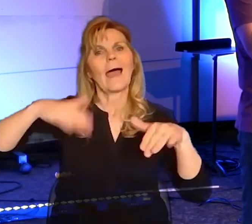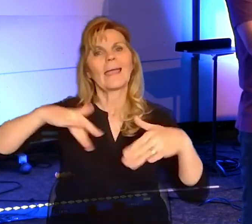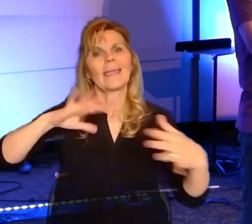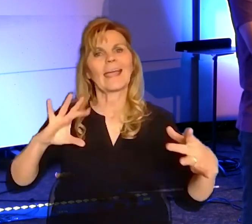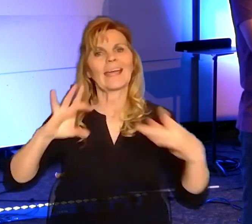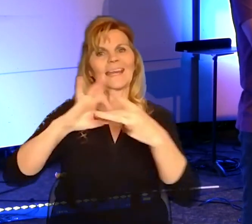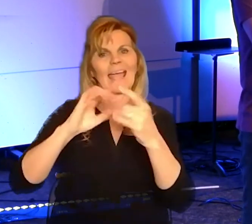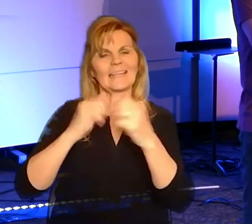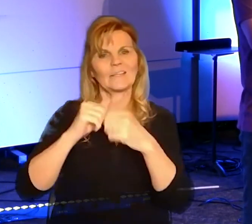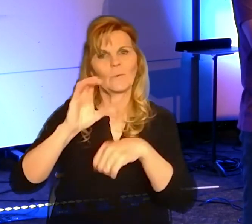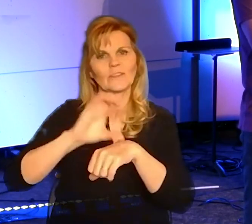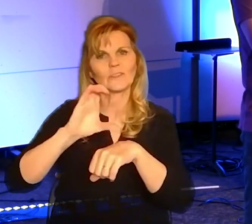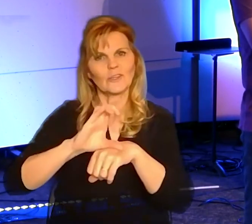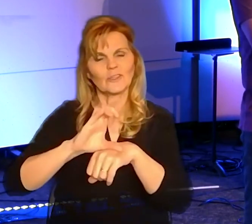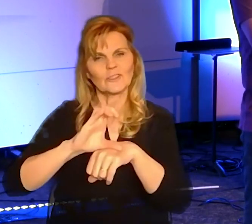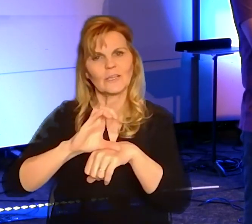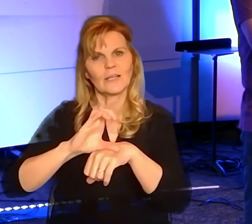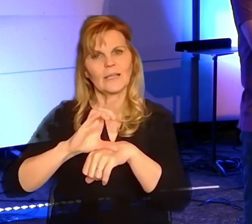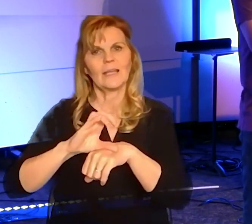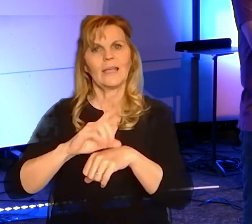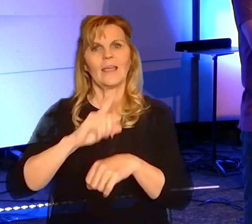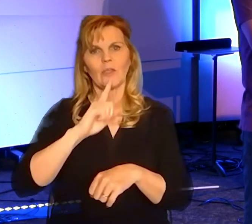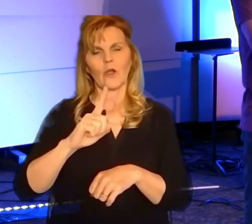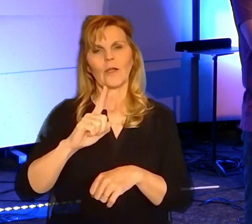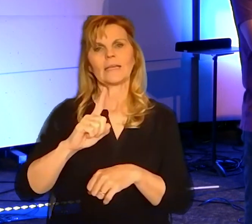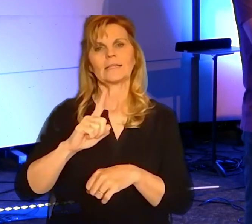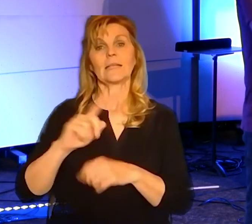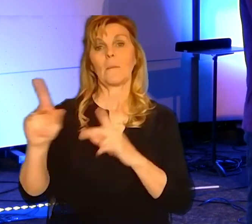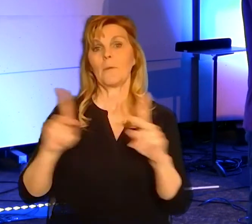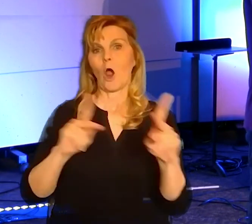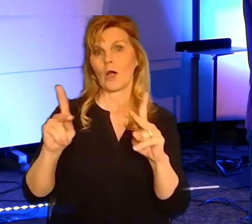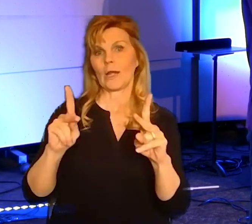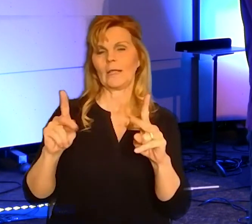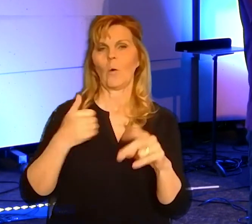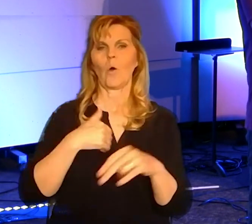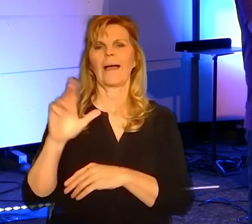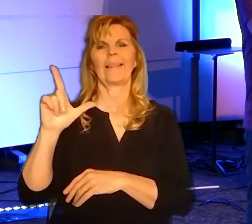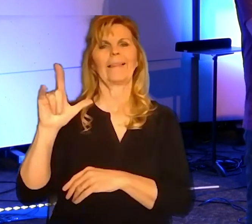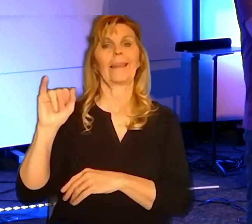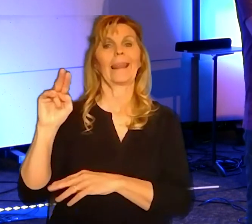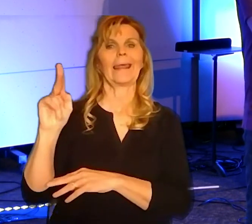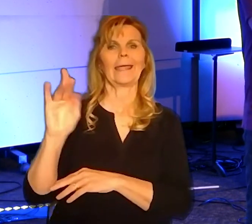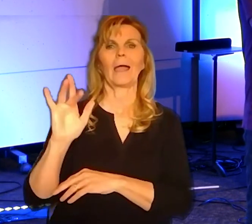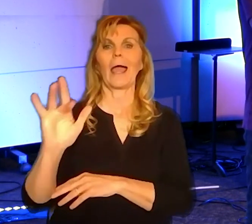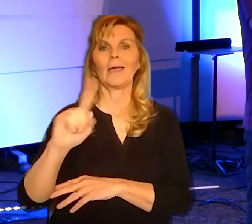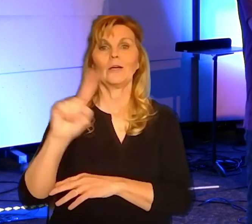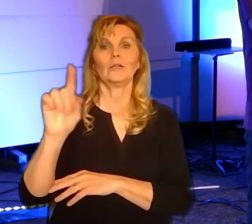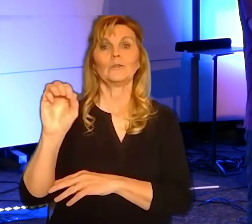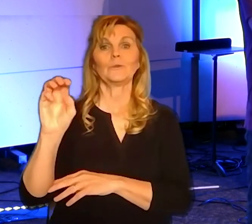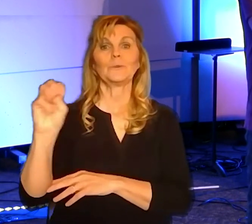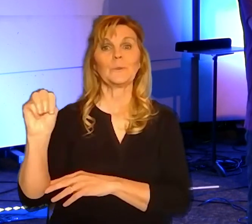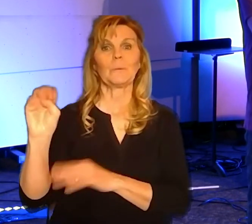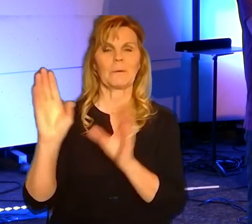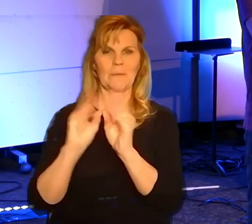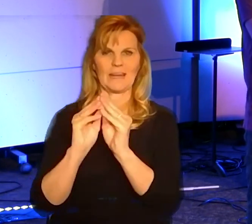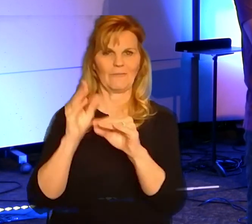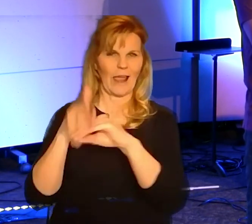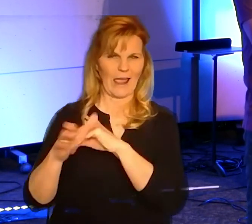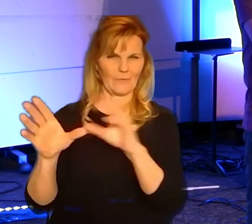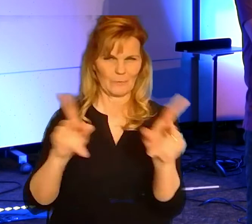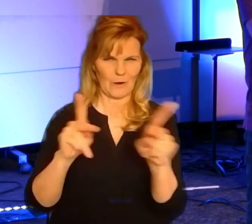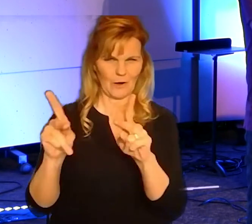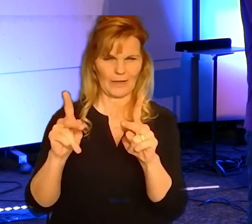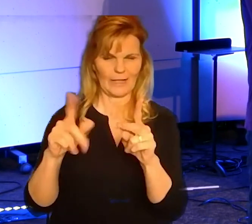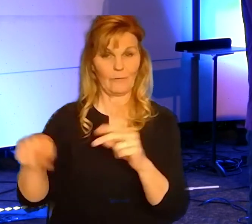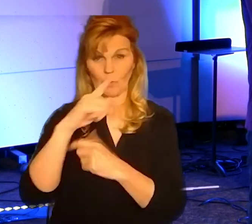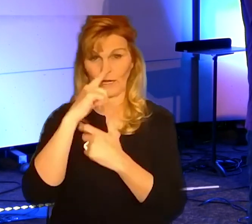connected with our church, there is an after party. There's a link to a Zoom meeting in the description for an after party for you